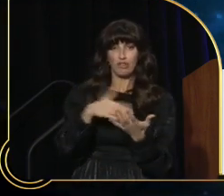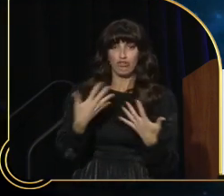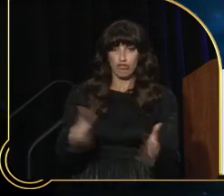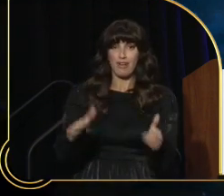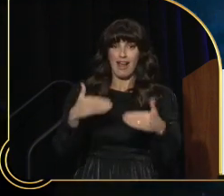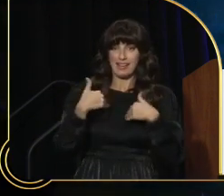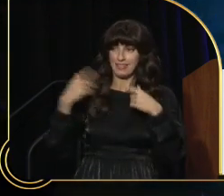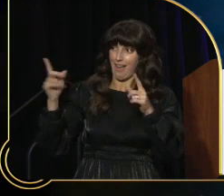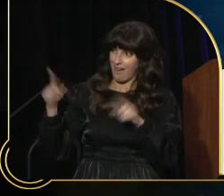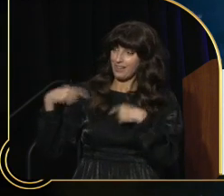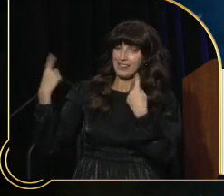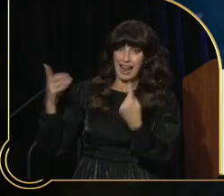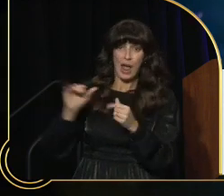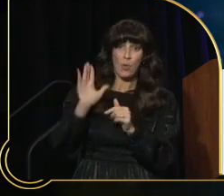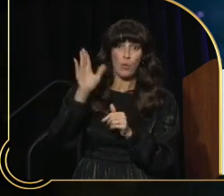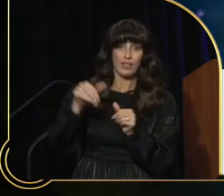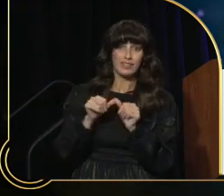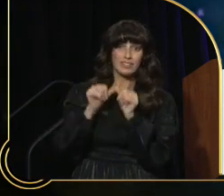continue to have an